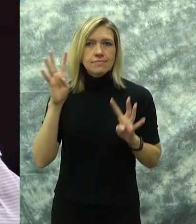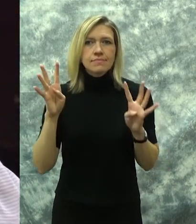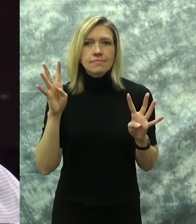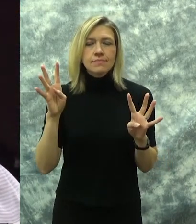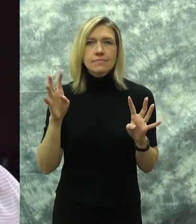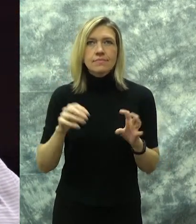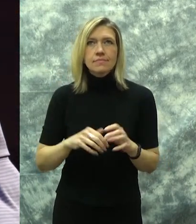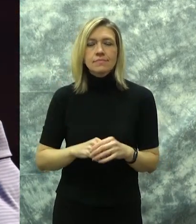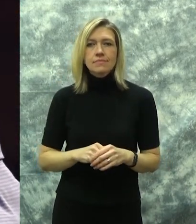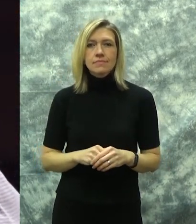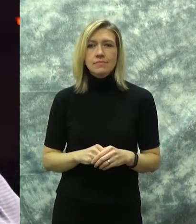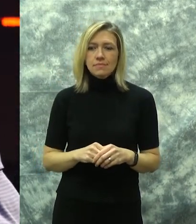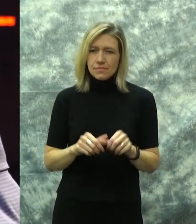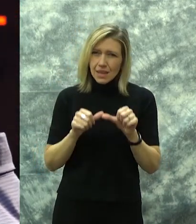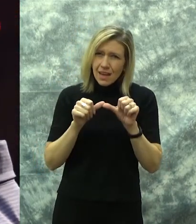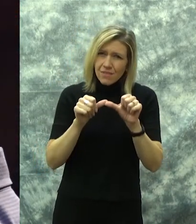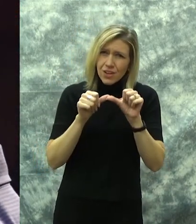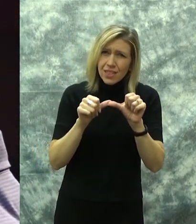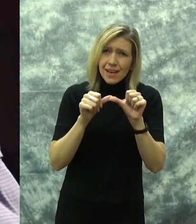It's an everlasting peace.